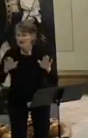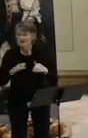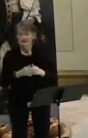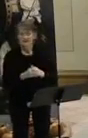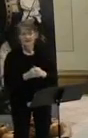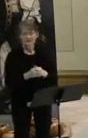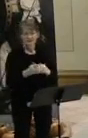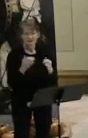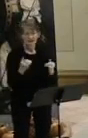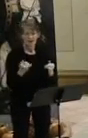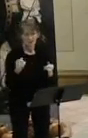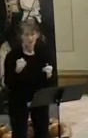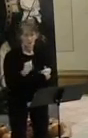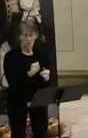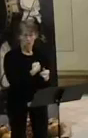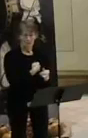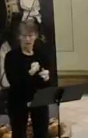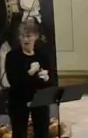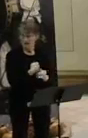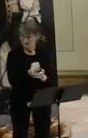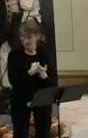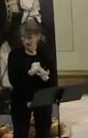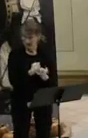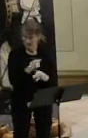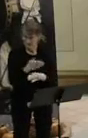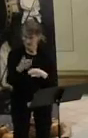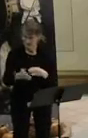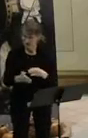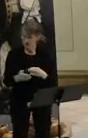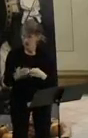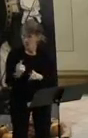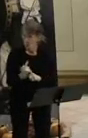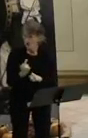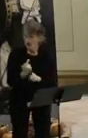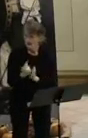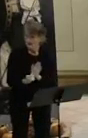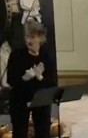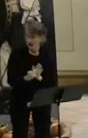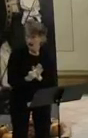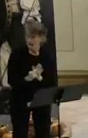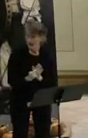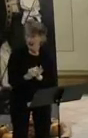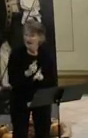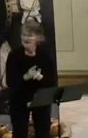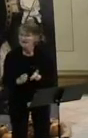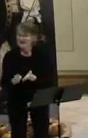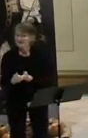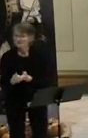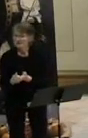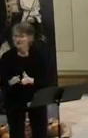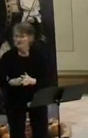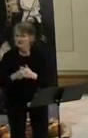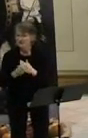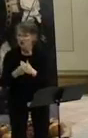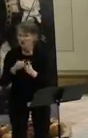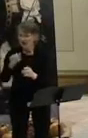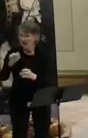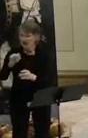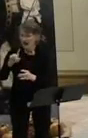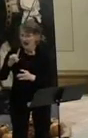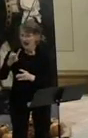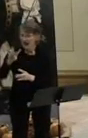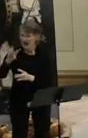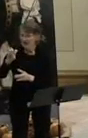Mass, we are concluding ordinary time. And we'll be moving in next week to Advent. How